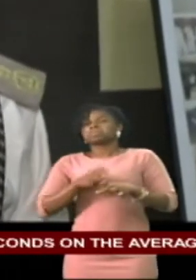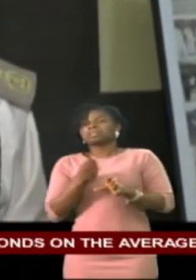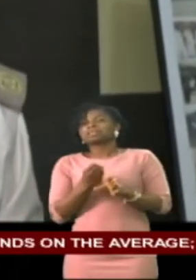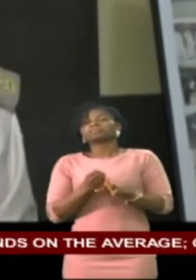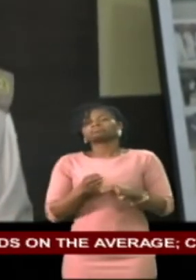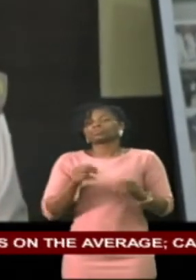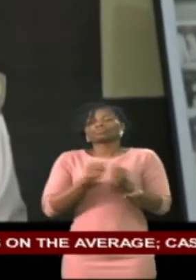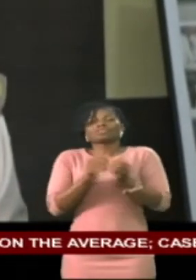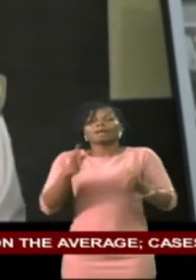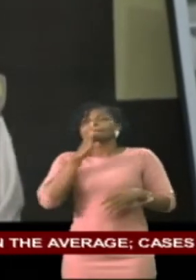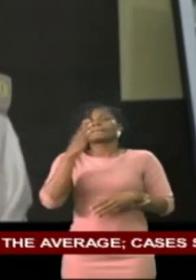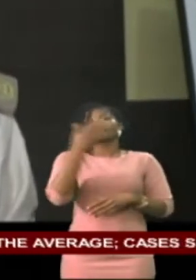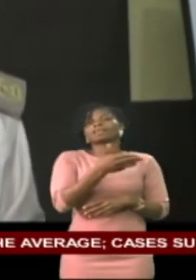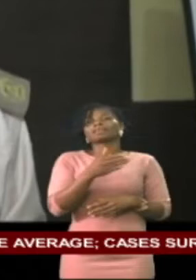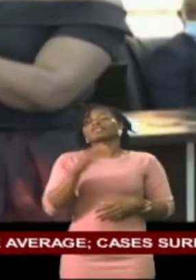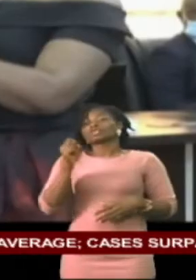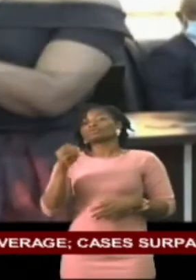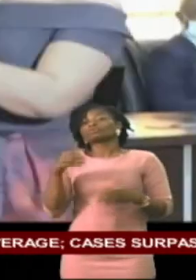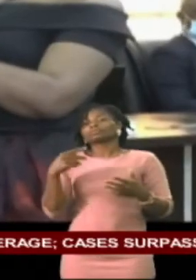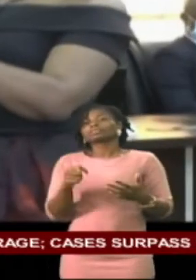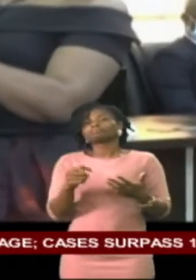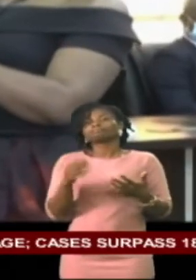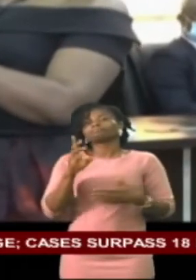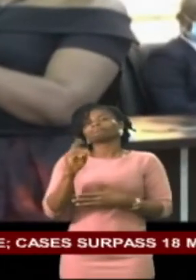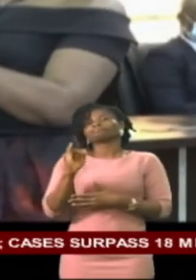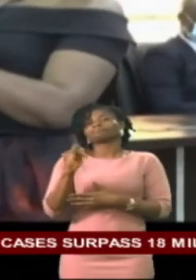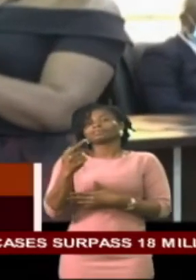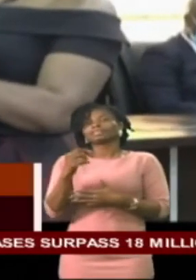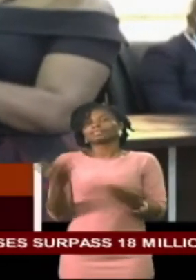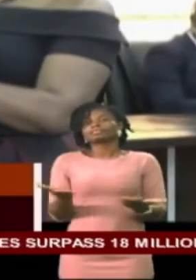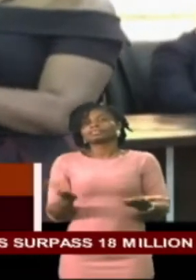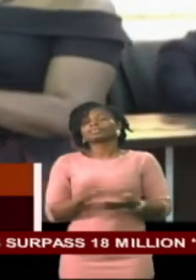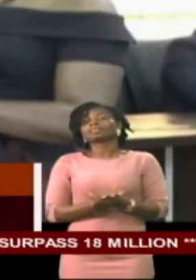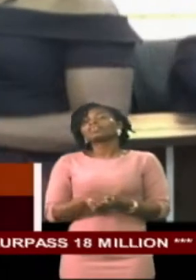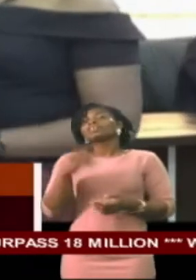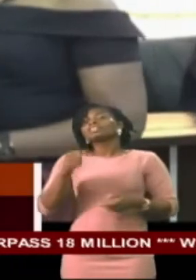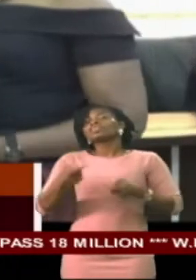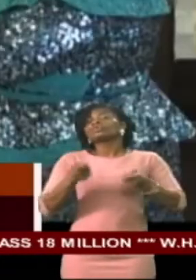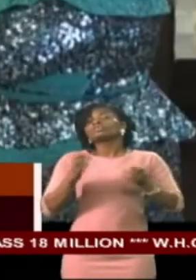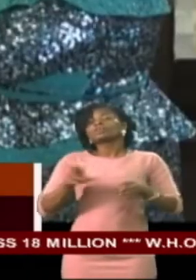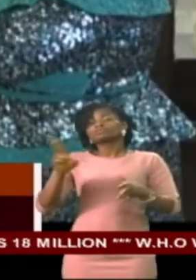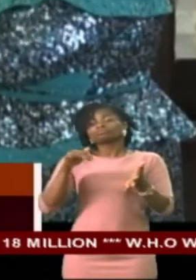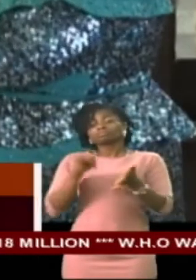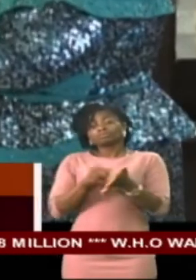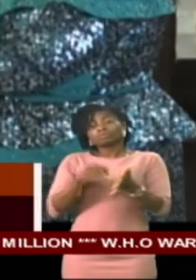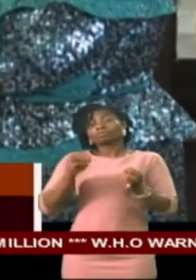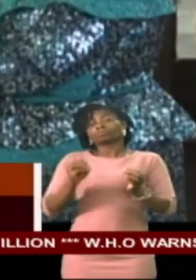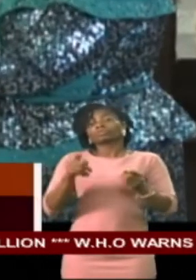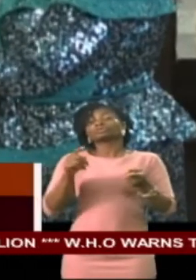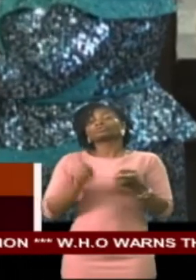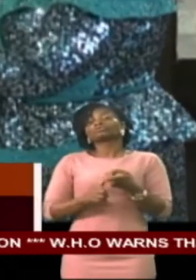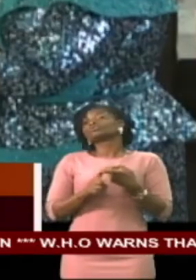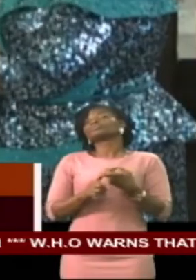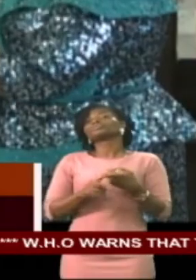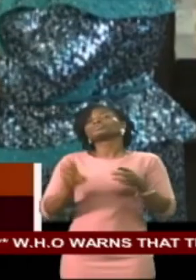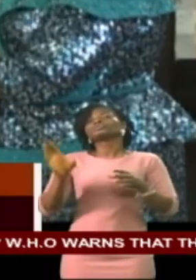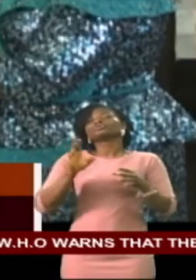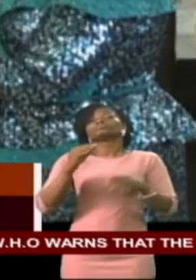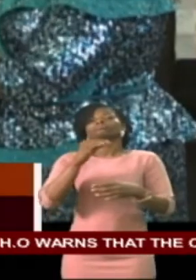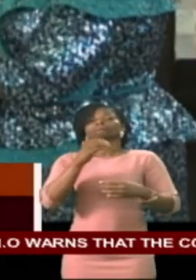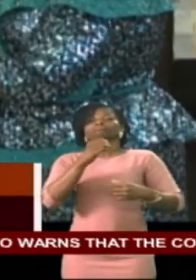without being there. So the future is here. The Comptroller General of Immigration used the platform to also tee off decoration exercise